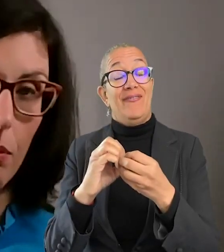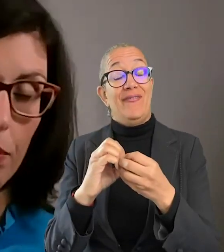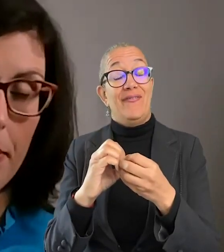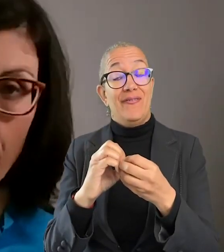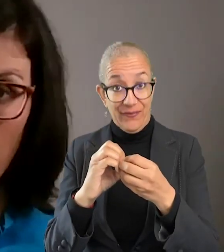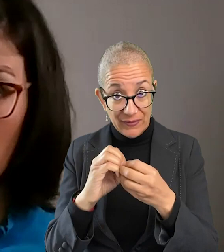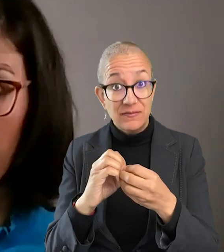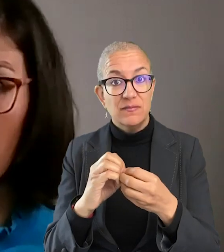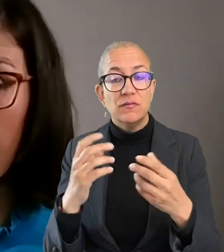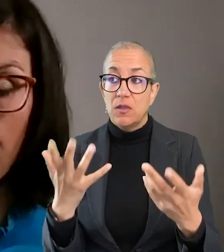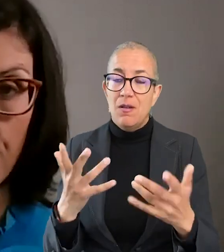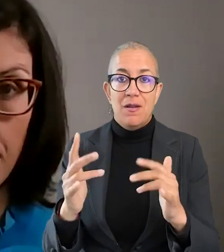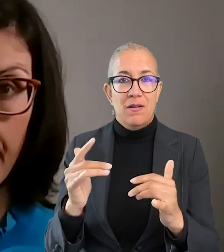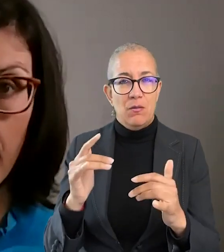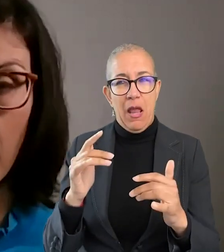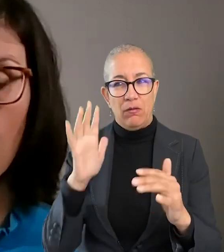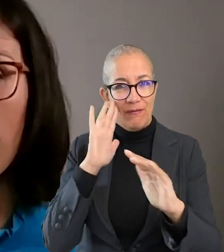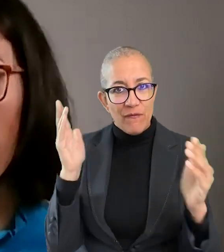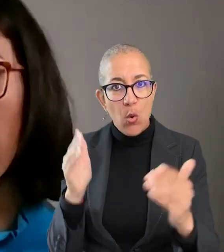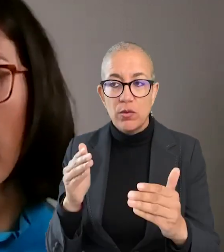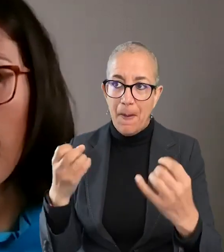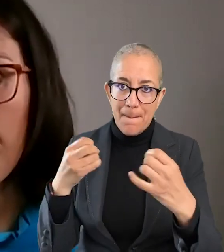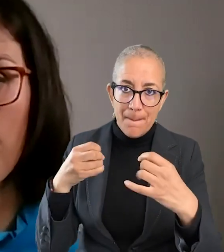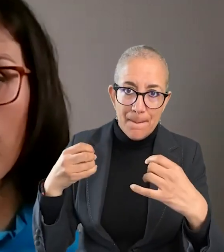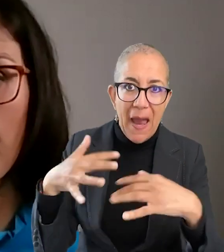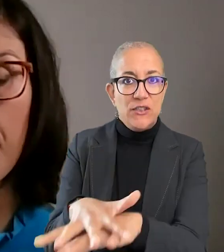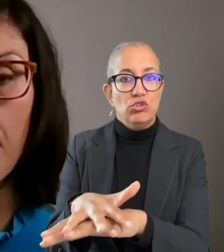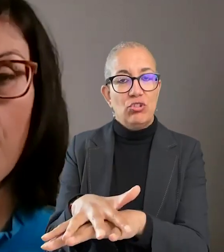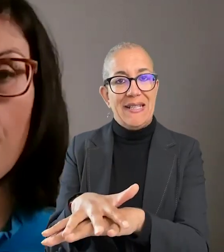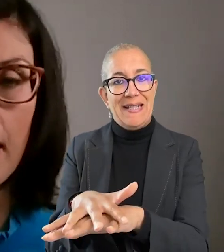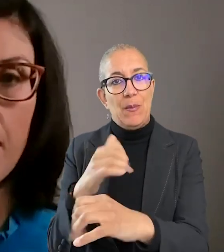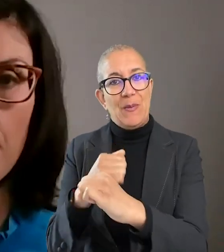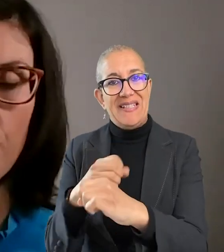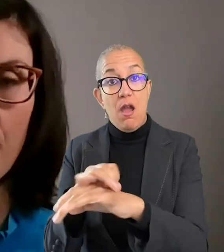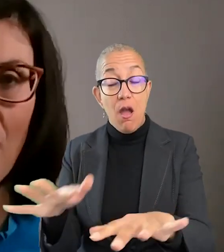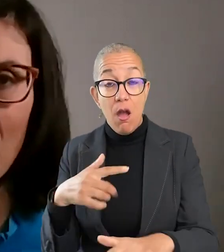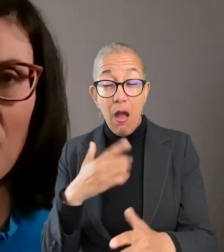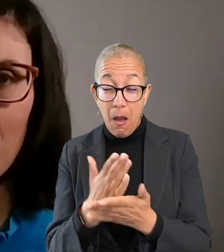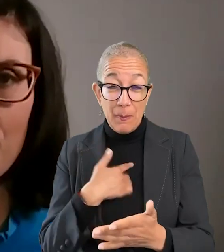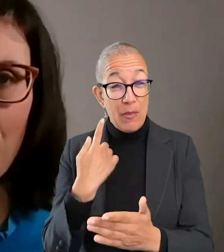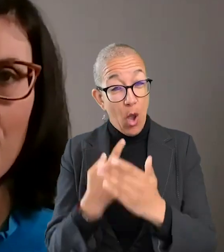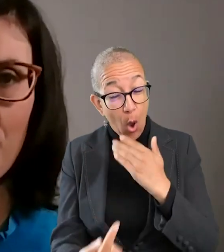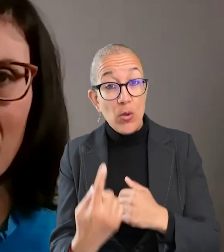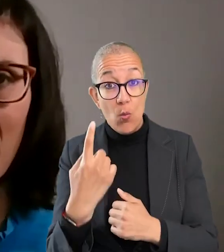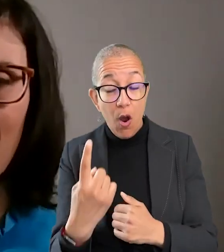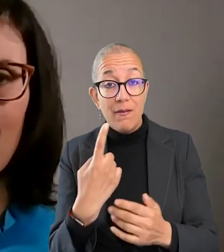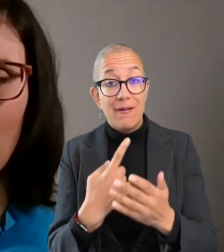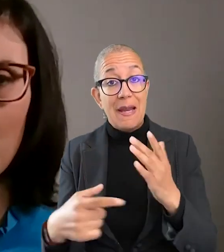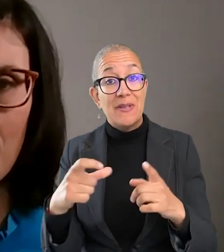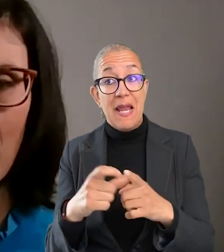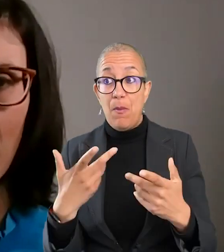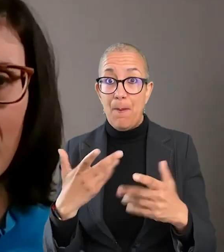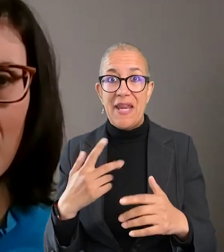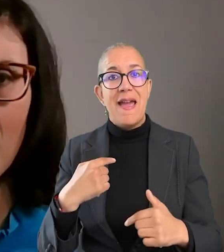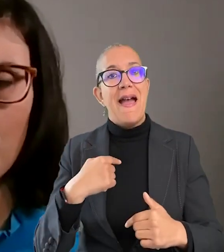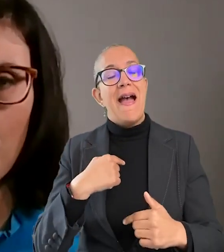for example, maybe focusing right now on mainstream media. And one of the things I have been able to do, I mean, I'm the only Lib Dem who's been on Have I Got News for You in Lord